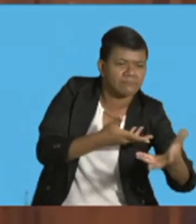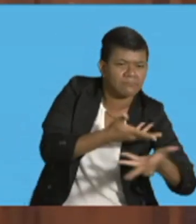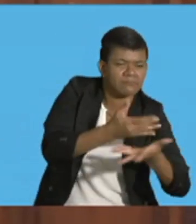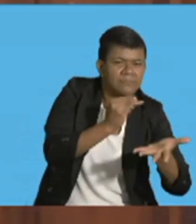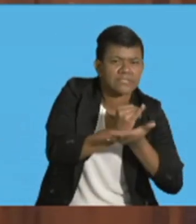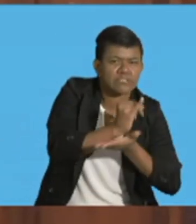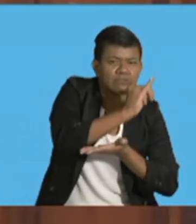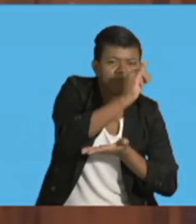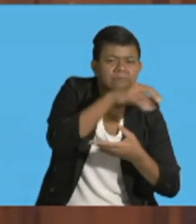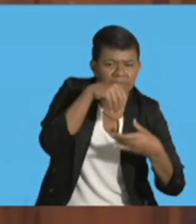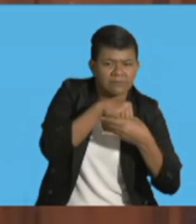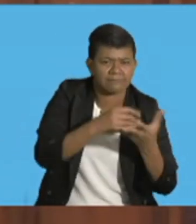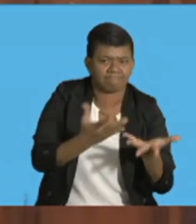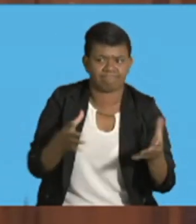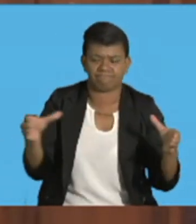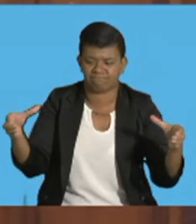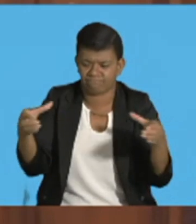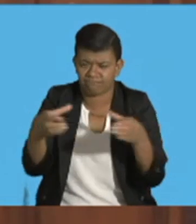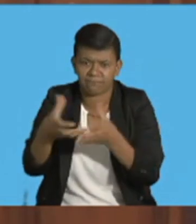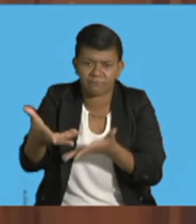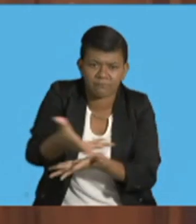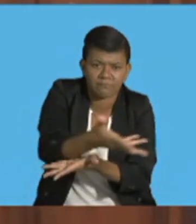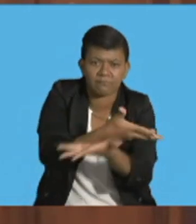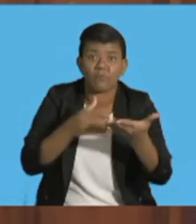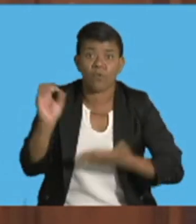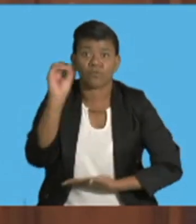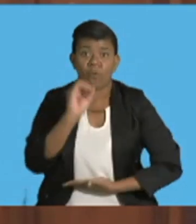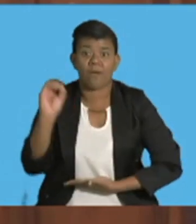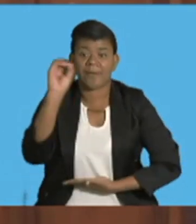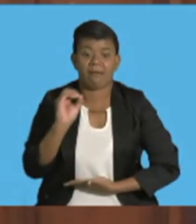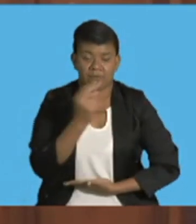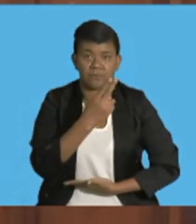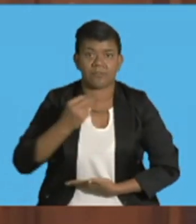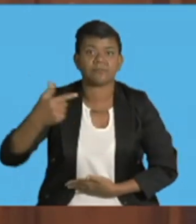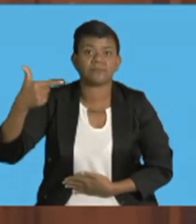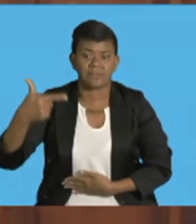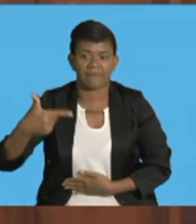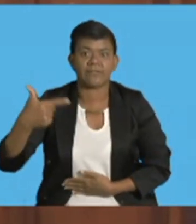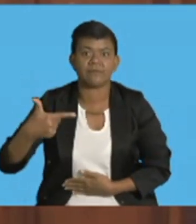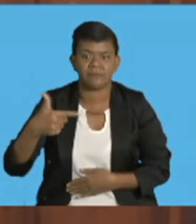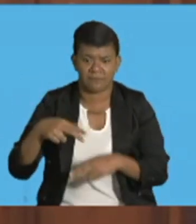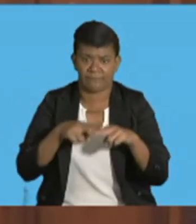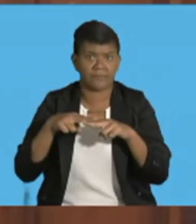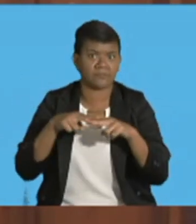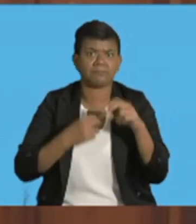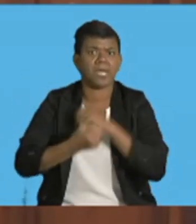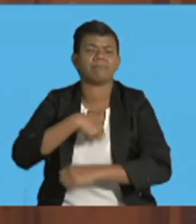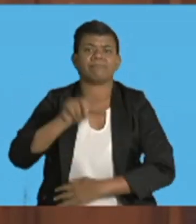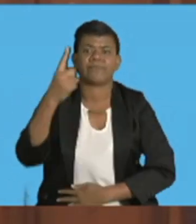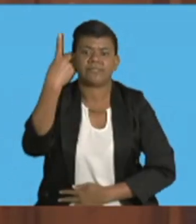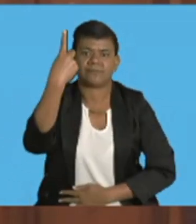sound legislative frameworks, as well as legislative bodies that can support and push government policies and actions